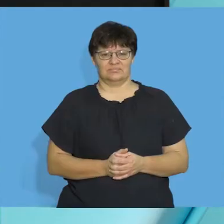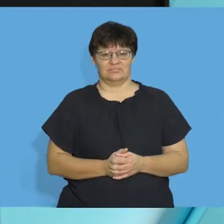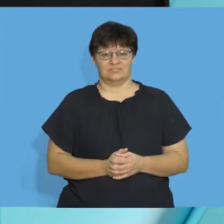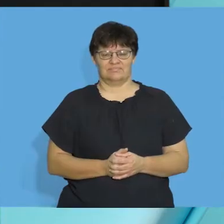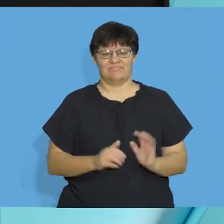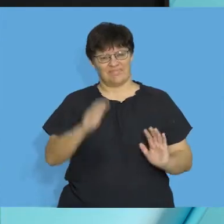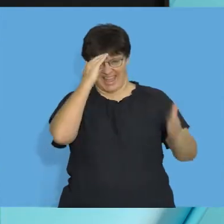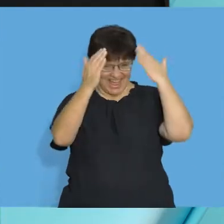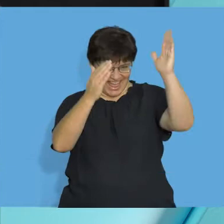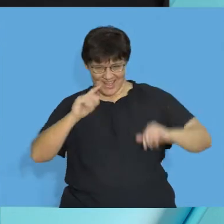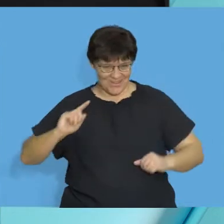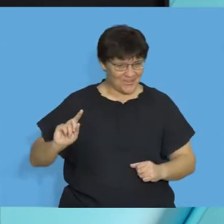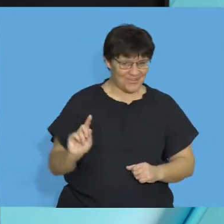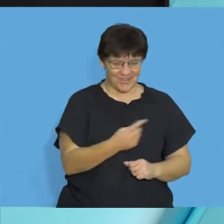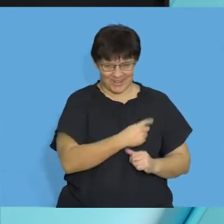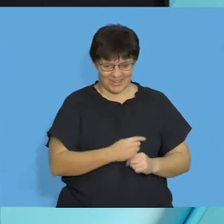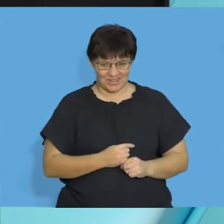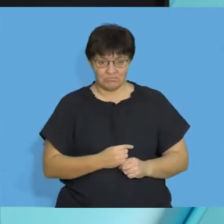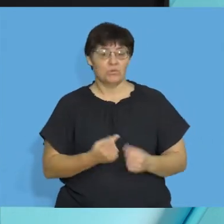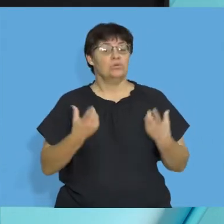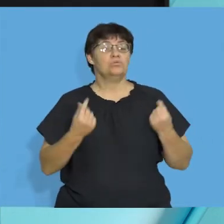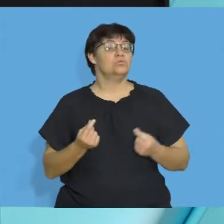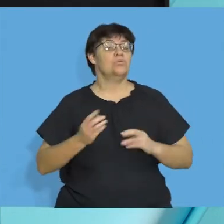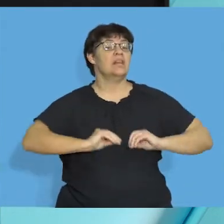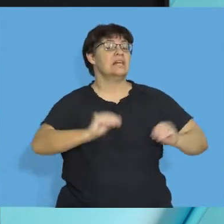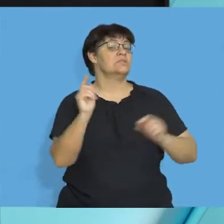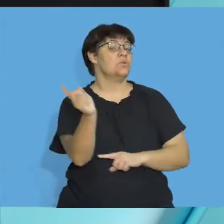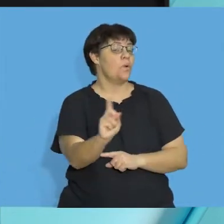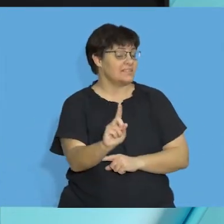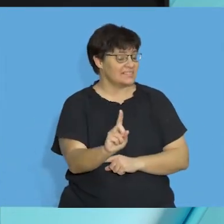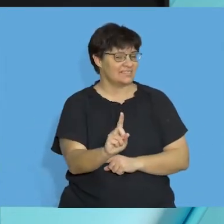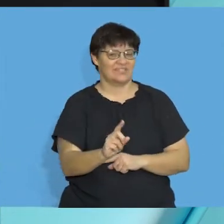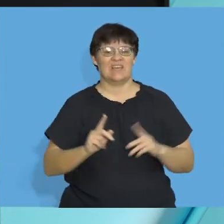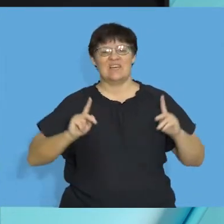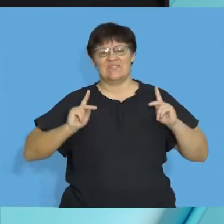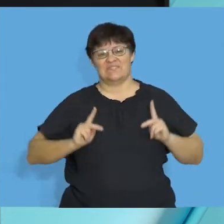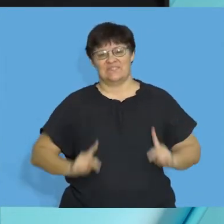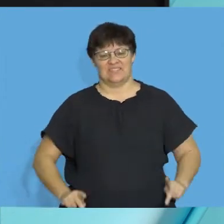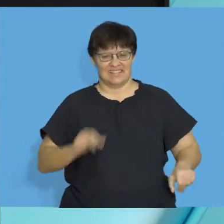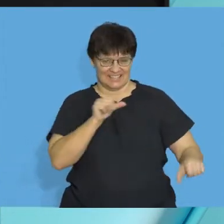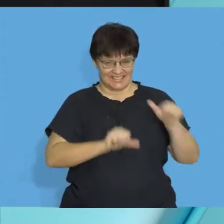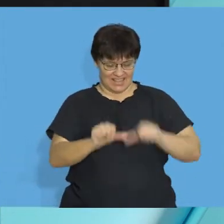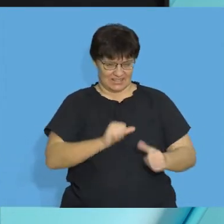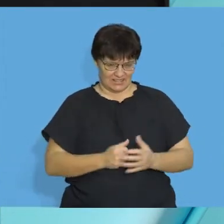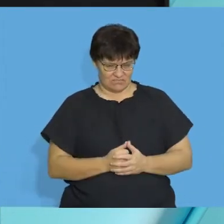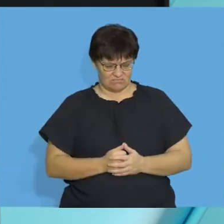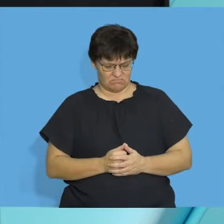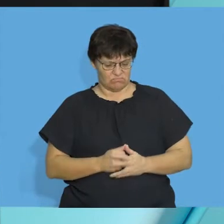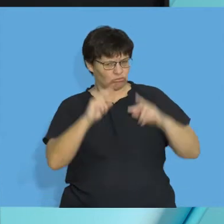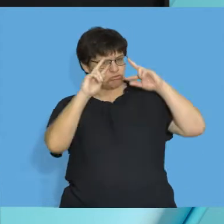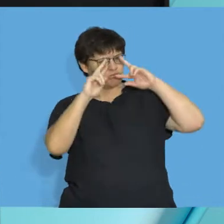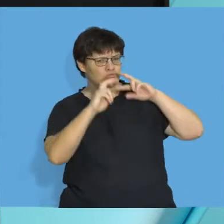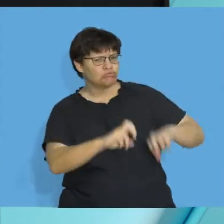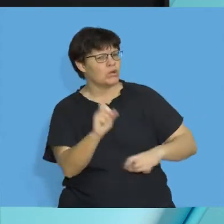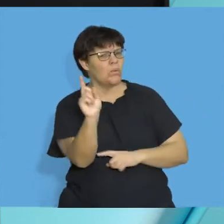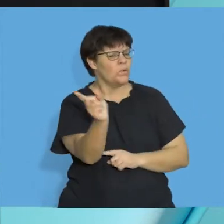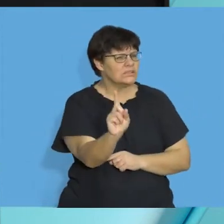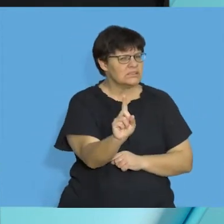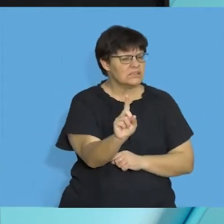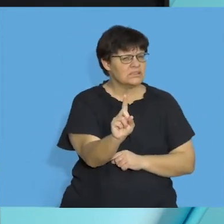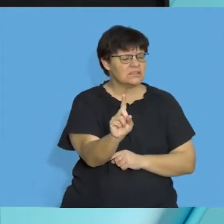Hello everyone, we're doing a physical science lesson today, and we're investigating some more detail